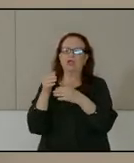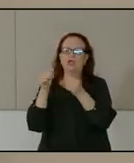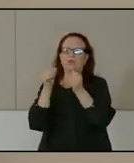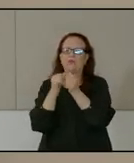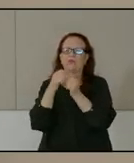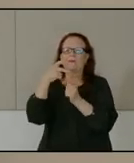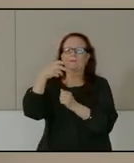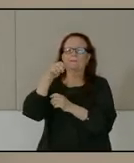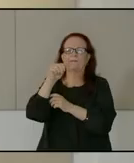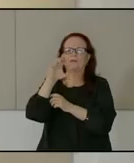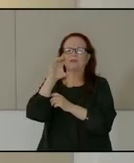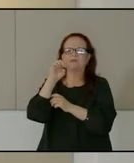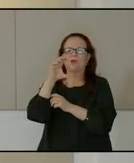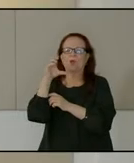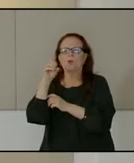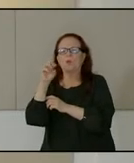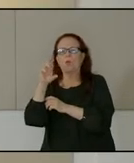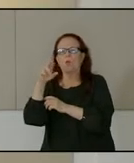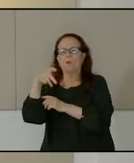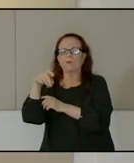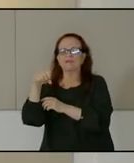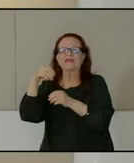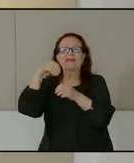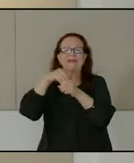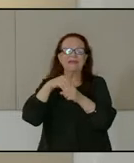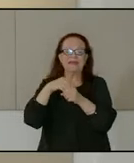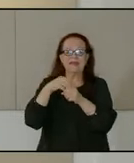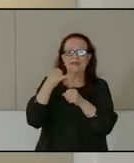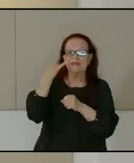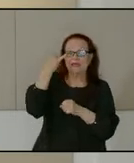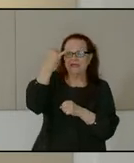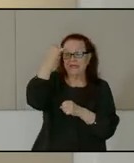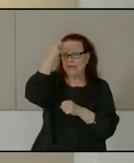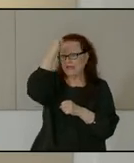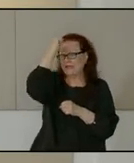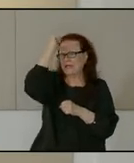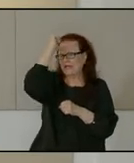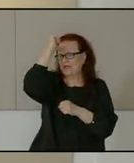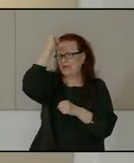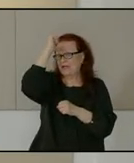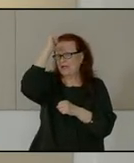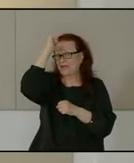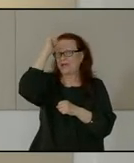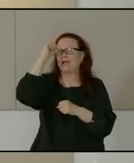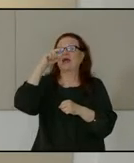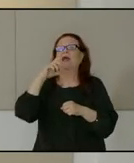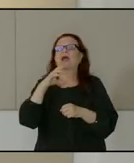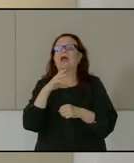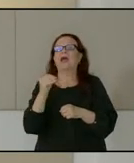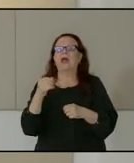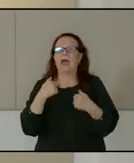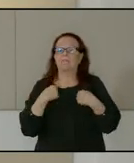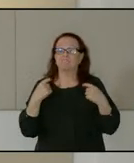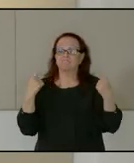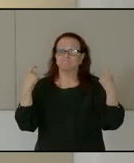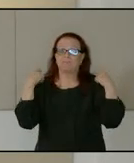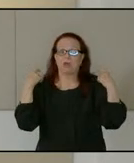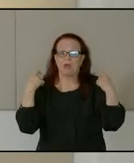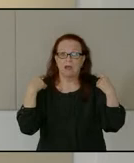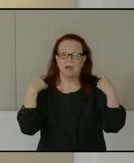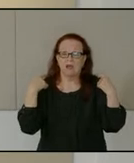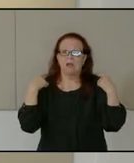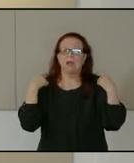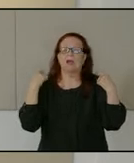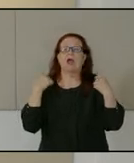After serving, I went through many nations on my own, just a pack on my back, to see what other